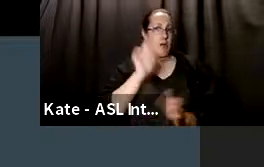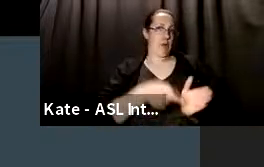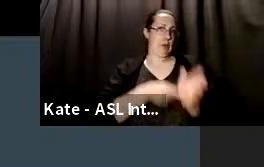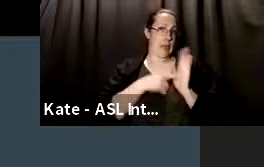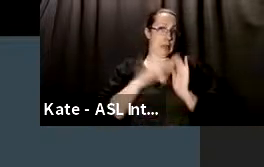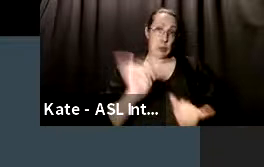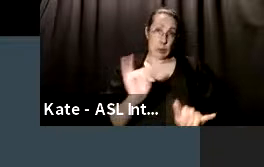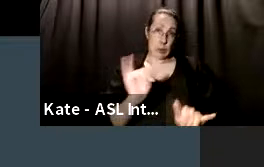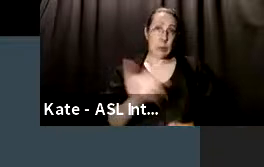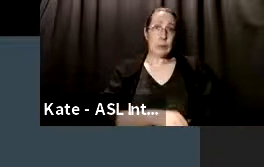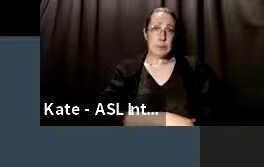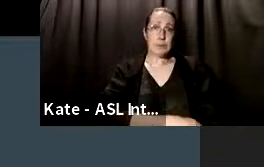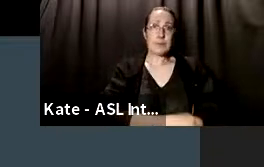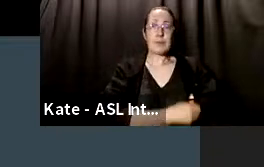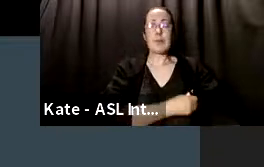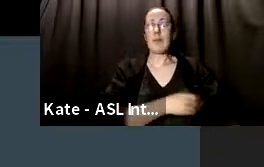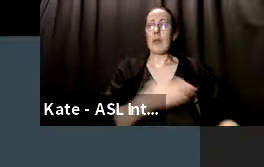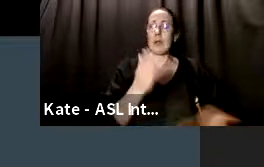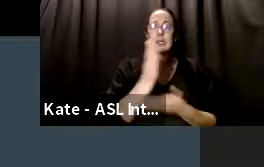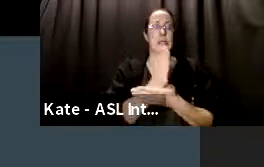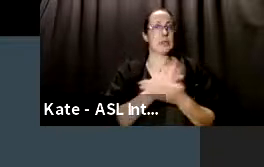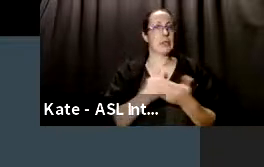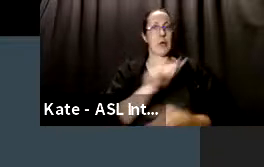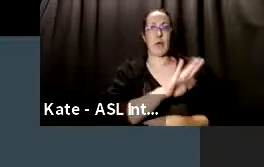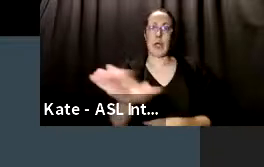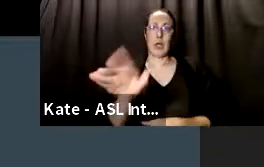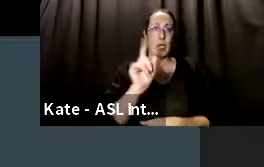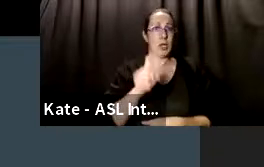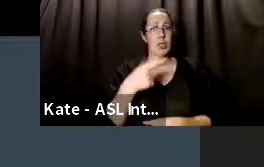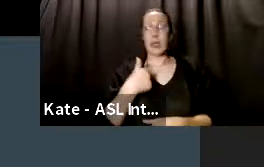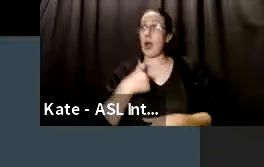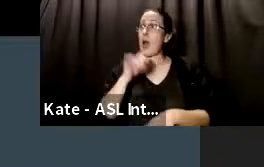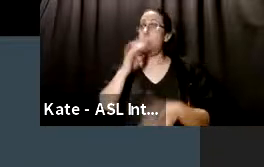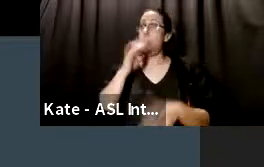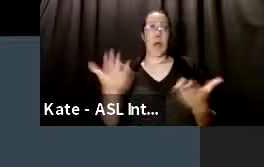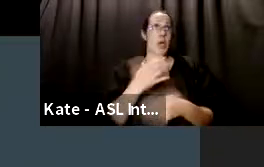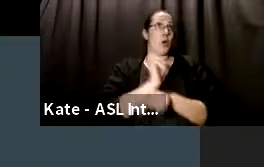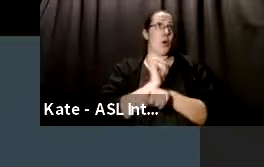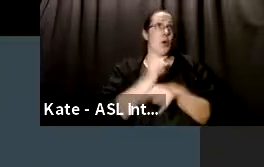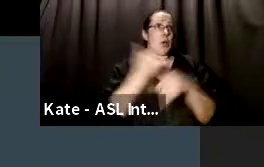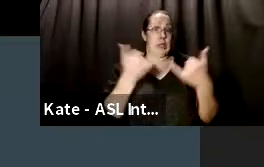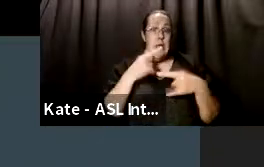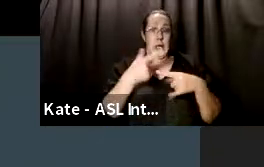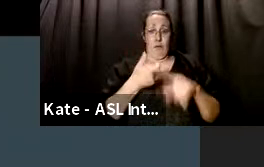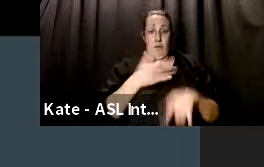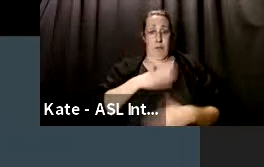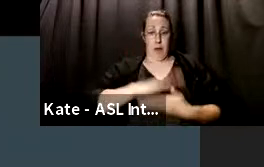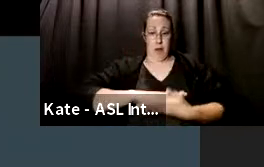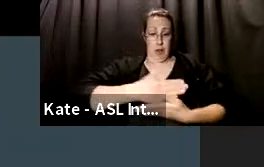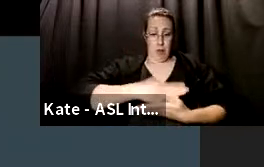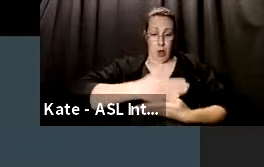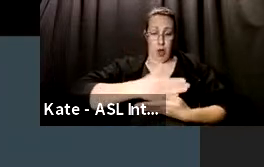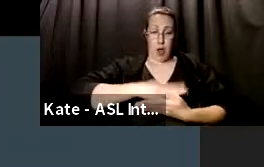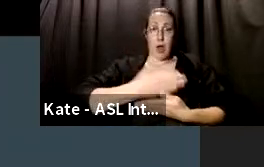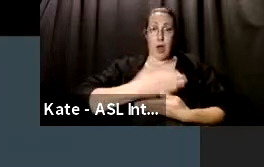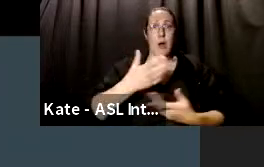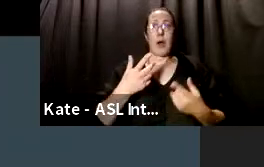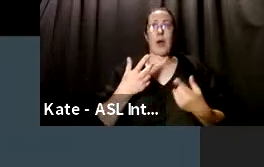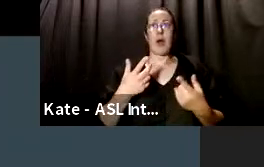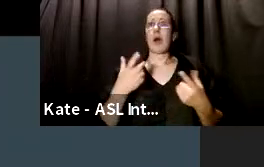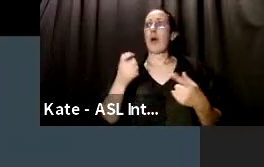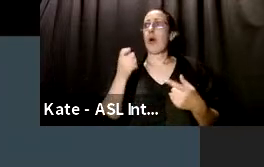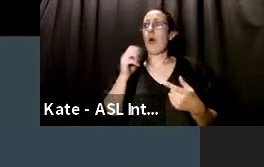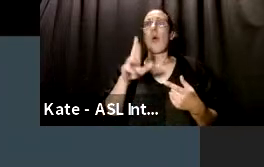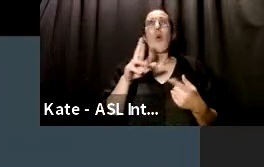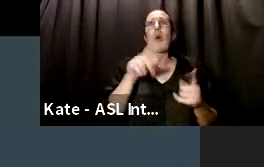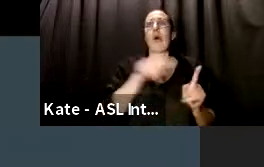really eclipse just I'm here working today from my laptop. It's also kind of like I need some help covering